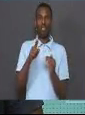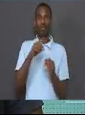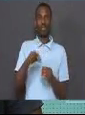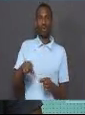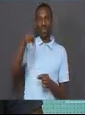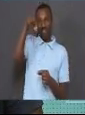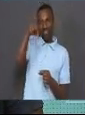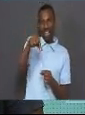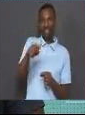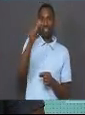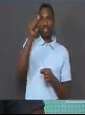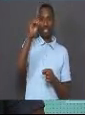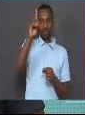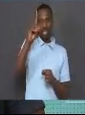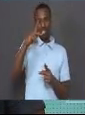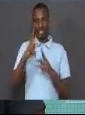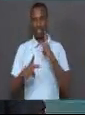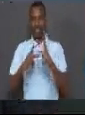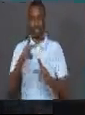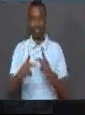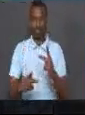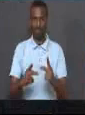the adiabatic process.